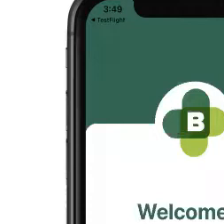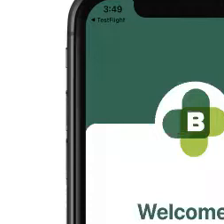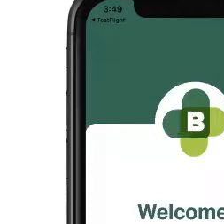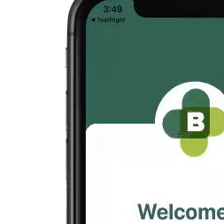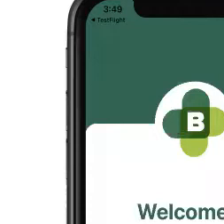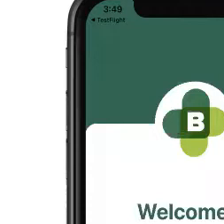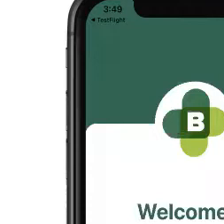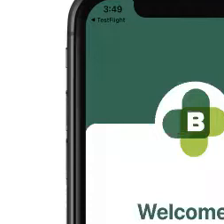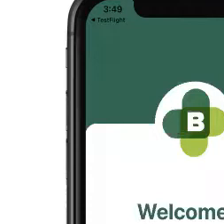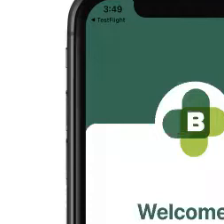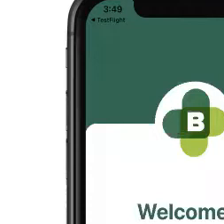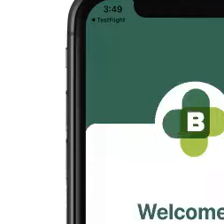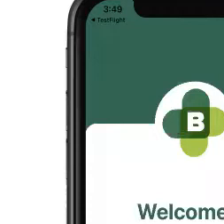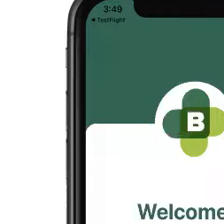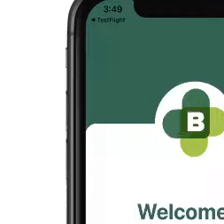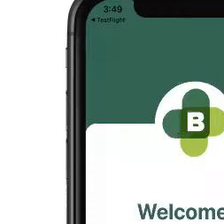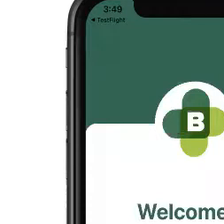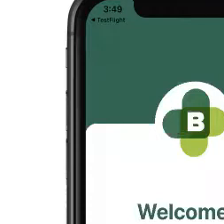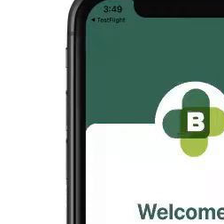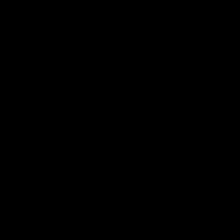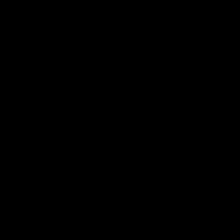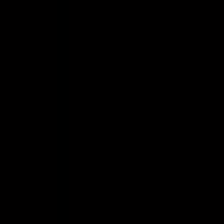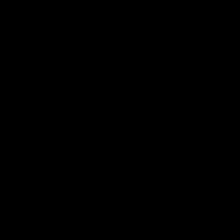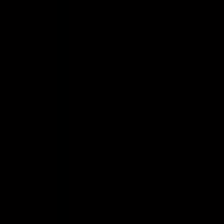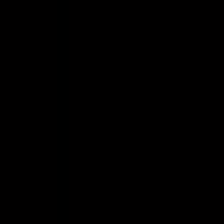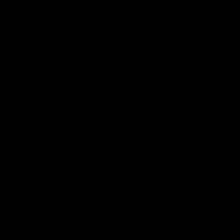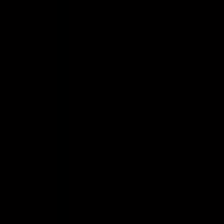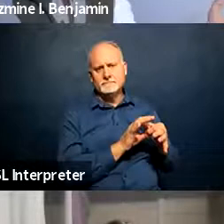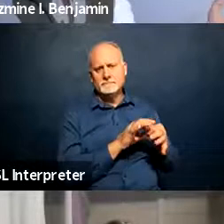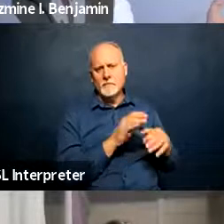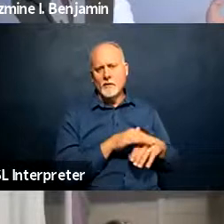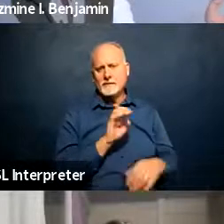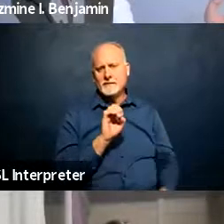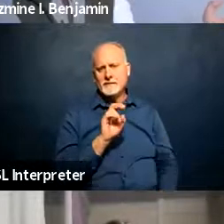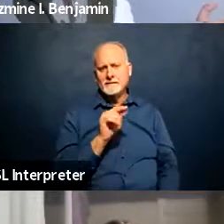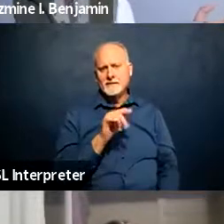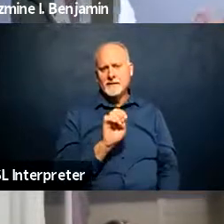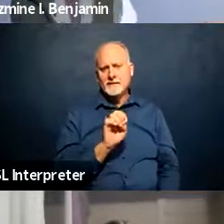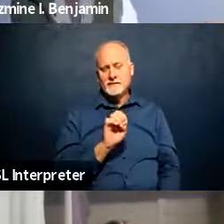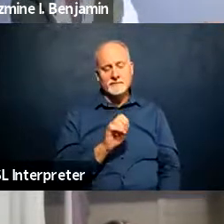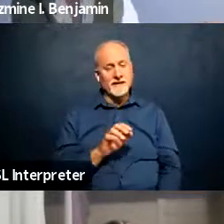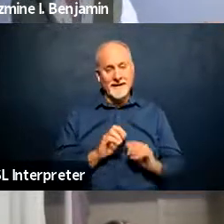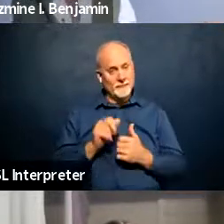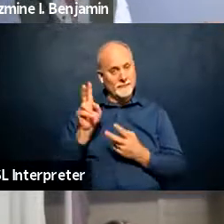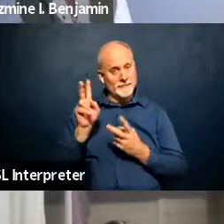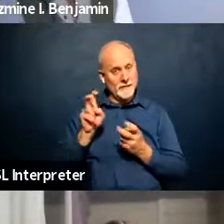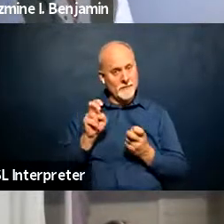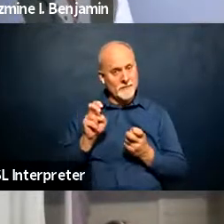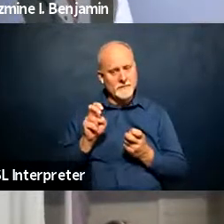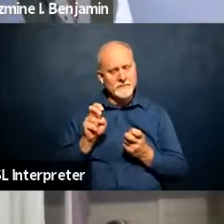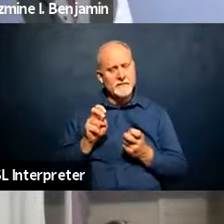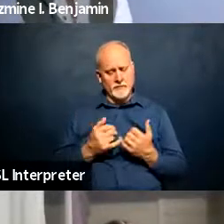app, please let us know and we can get them connected and registered on Engage. And as for how to download it, the